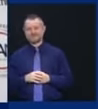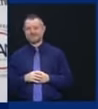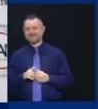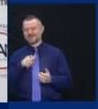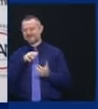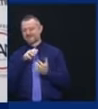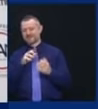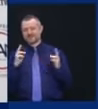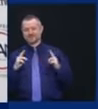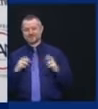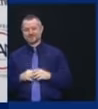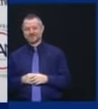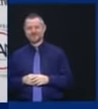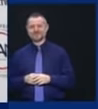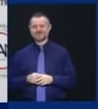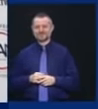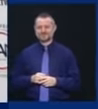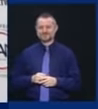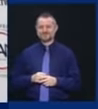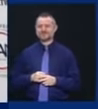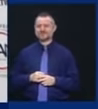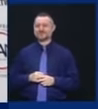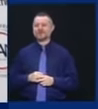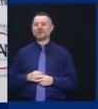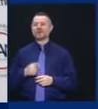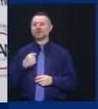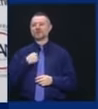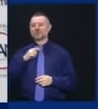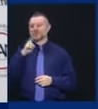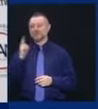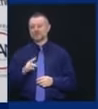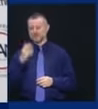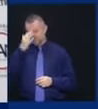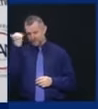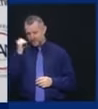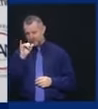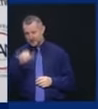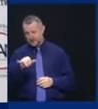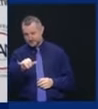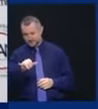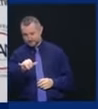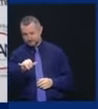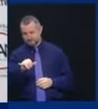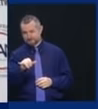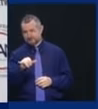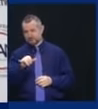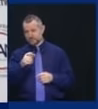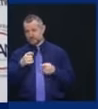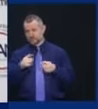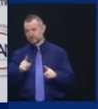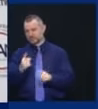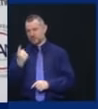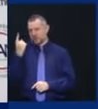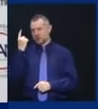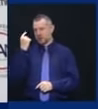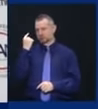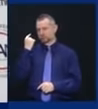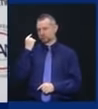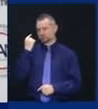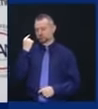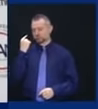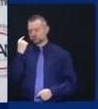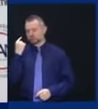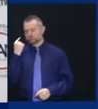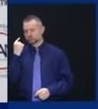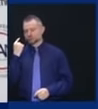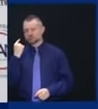that we will never forget that in the later part of last year, when people were